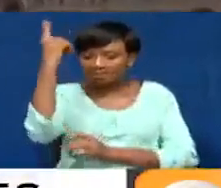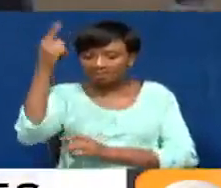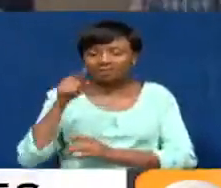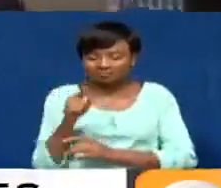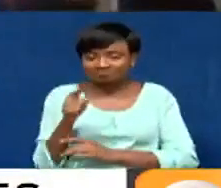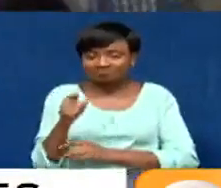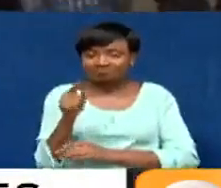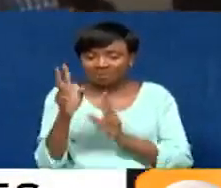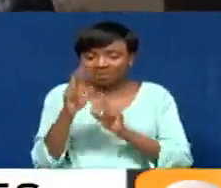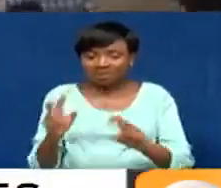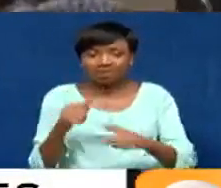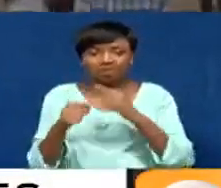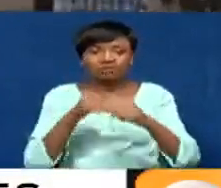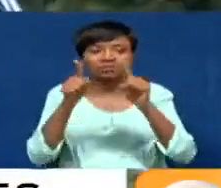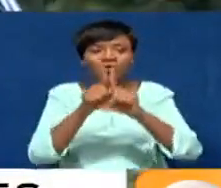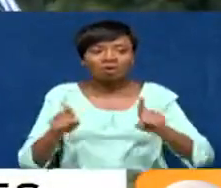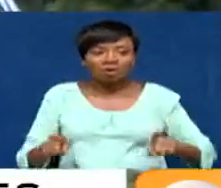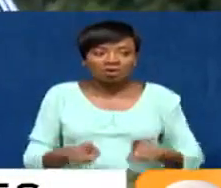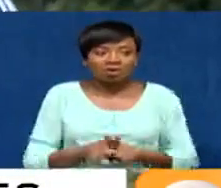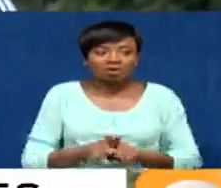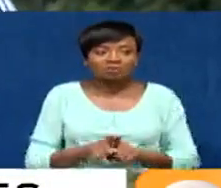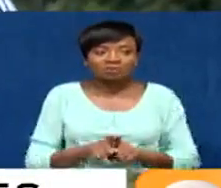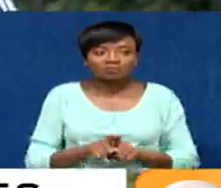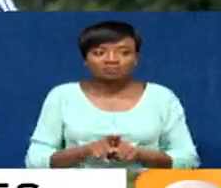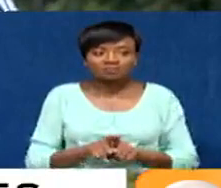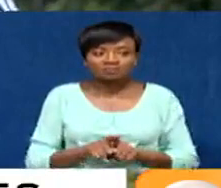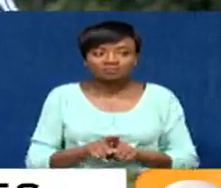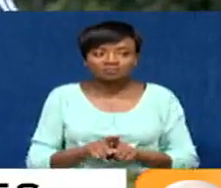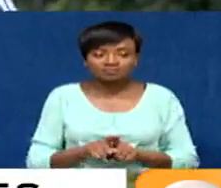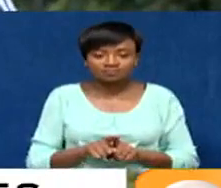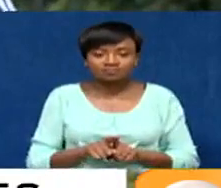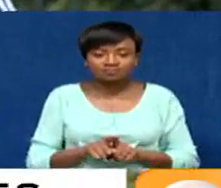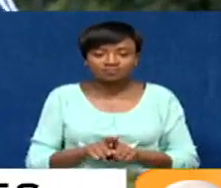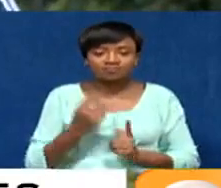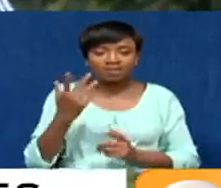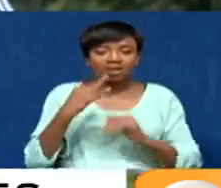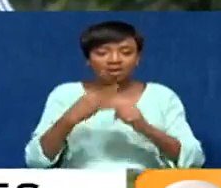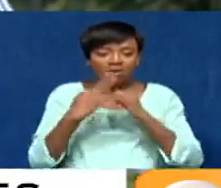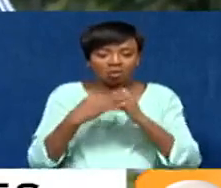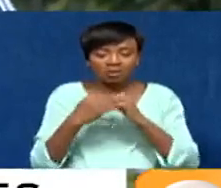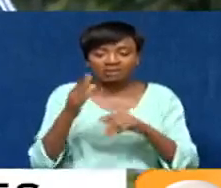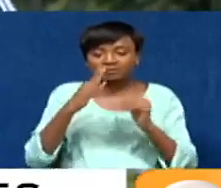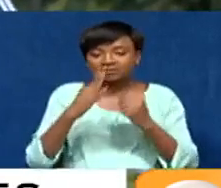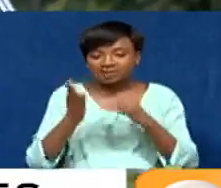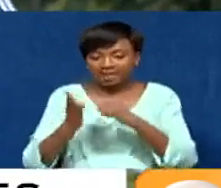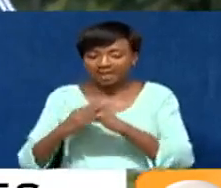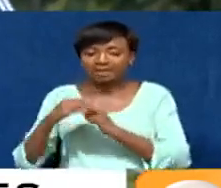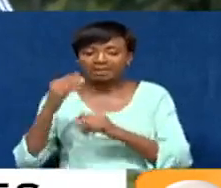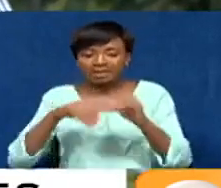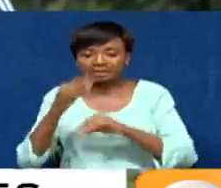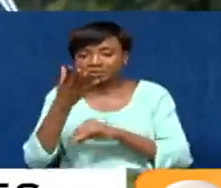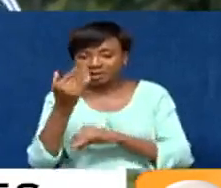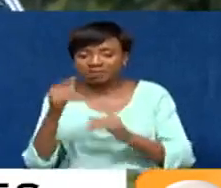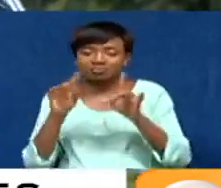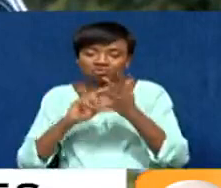last Friday. With immense partisan interest already being displayed ahead of the August 9th election, players in the justice sector put their